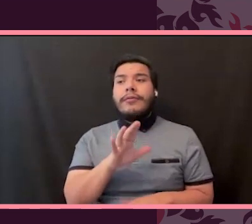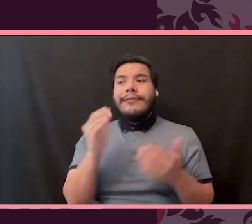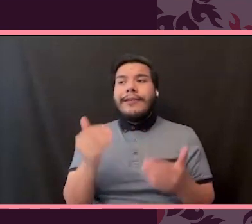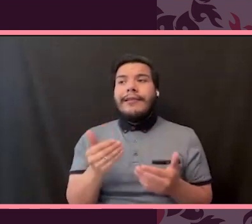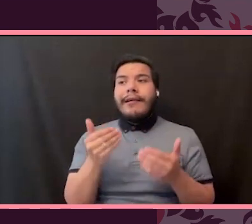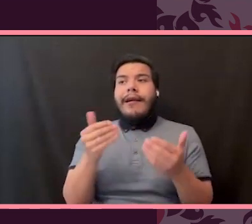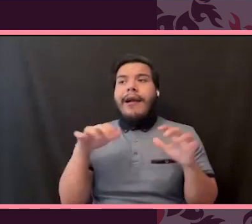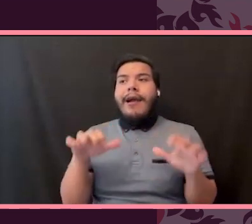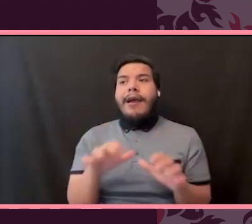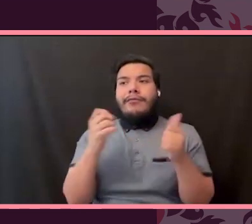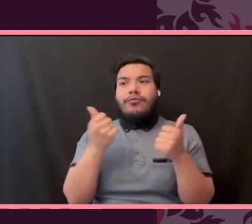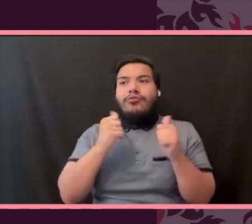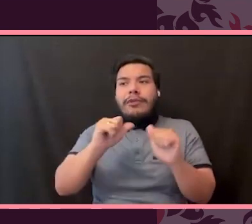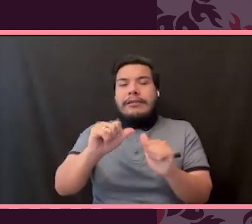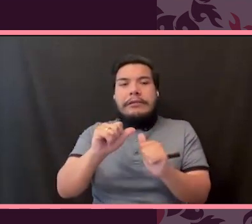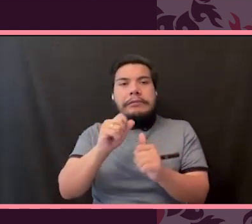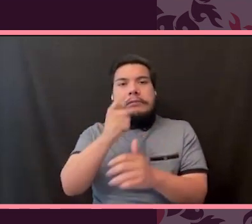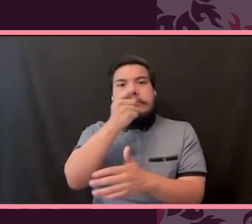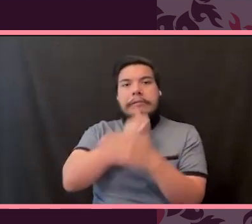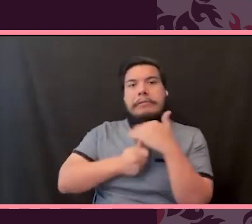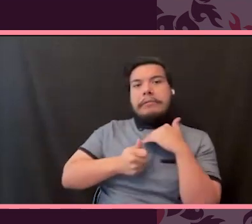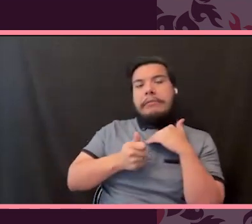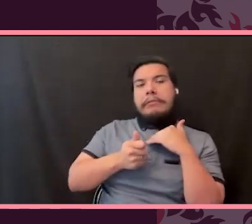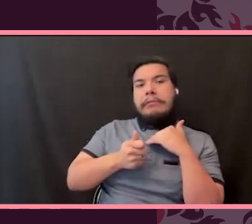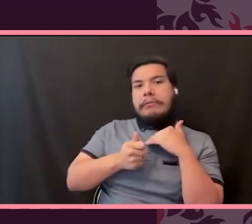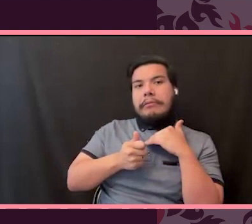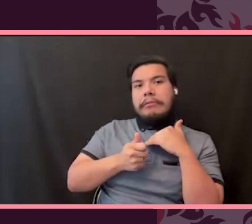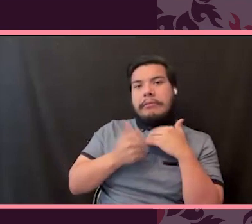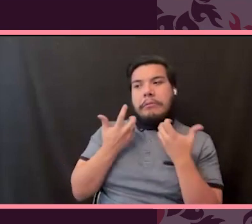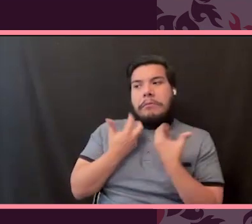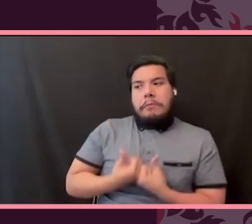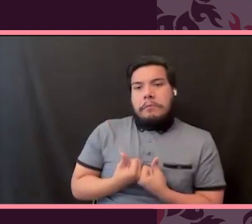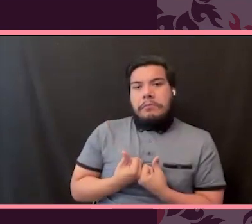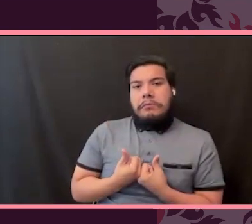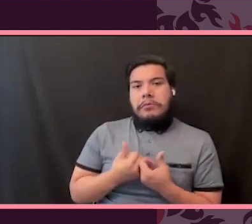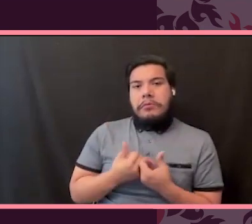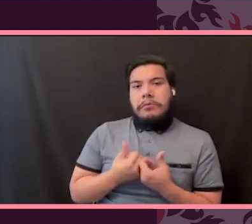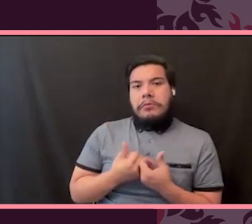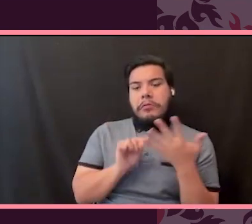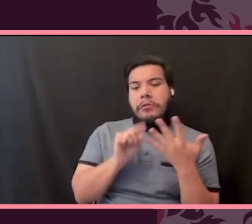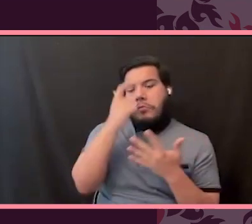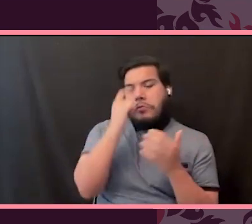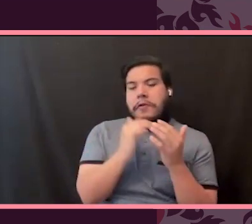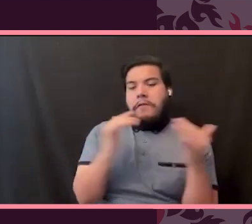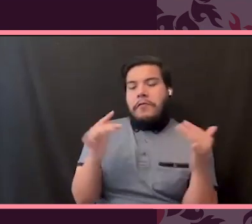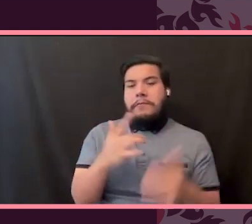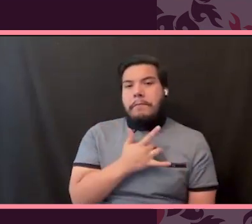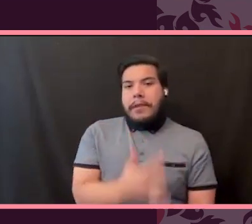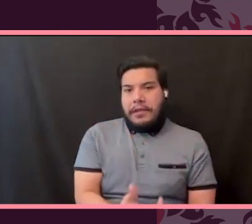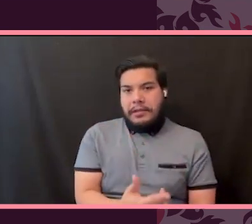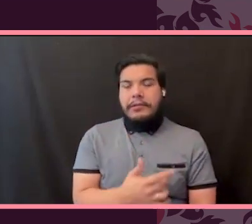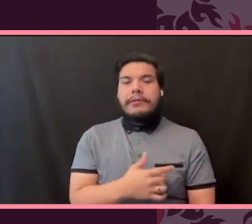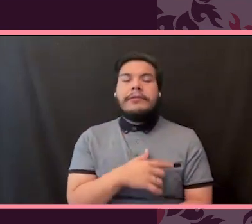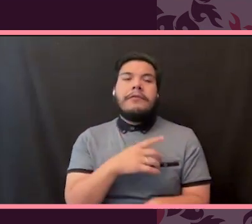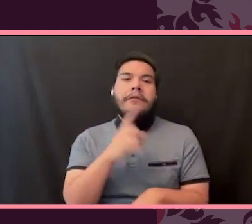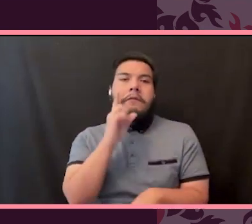to hide certain neurodiverse behaviors or sometimes emotions to be more normal